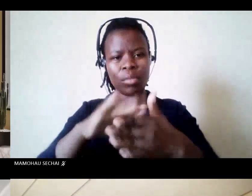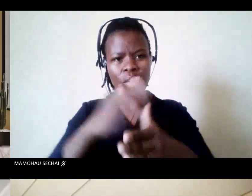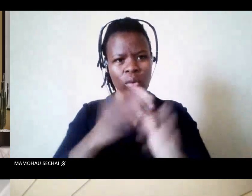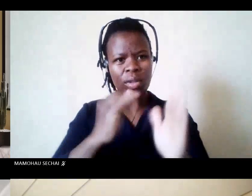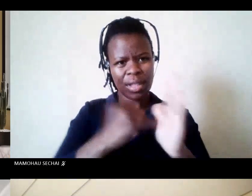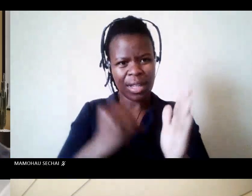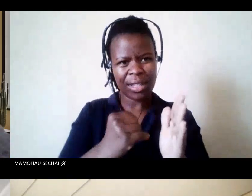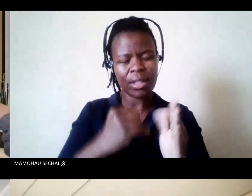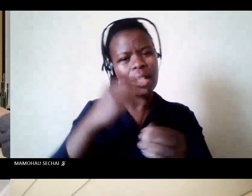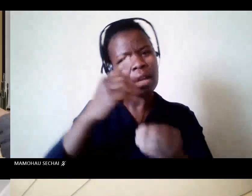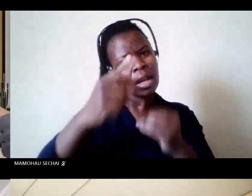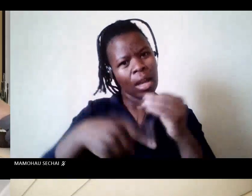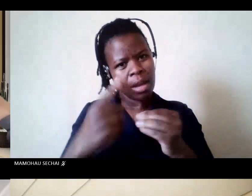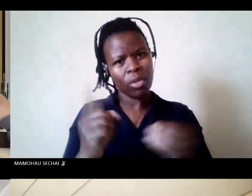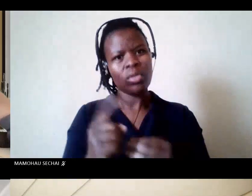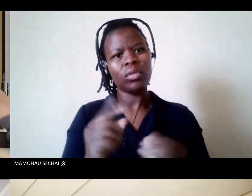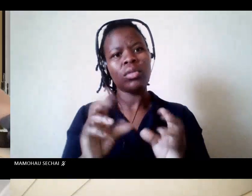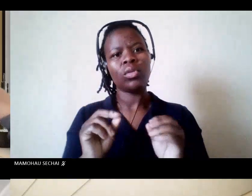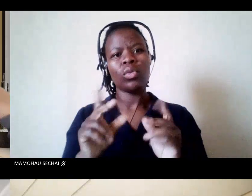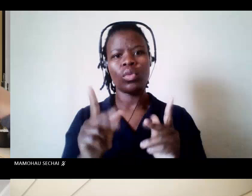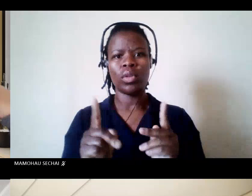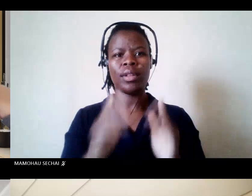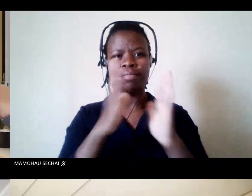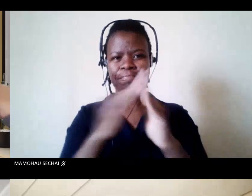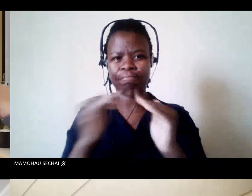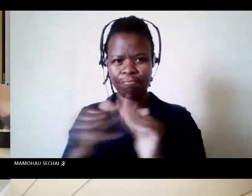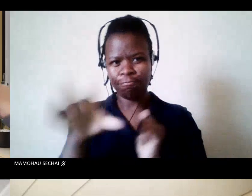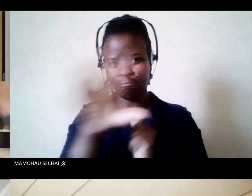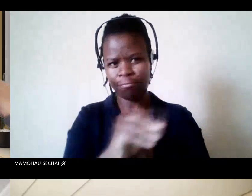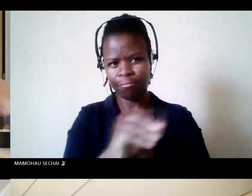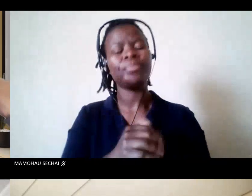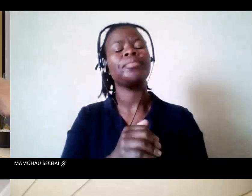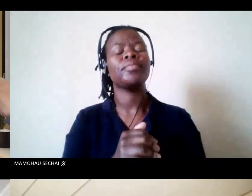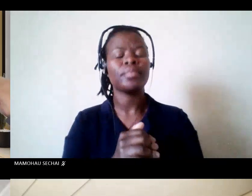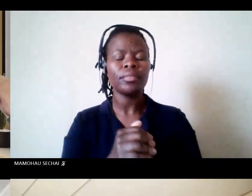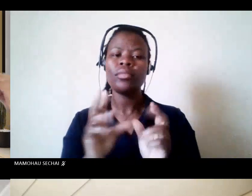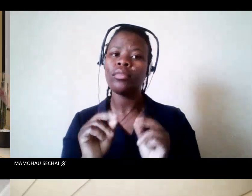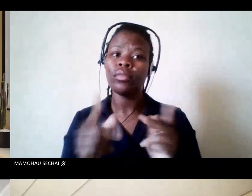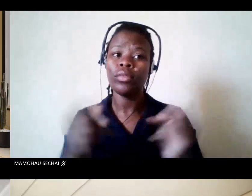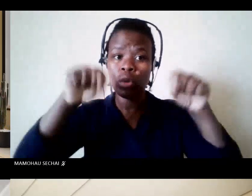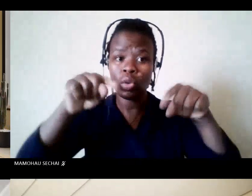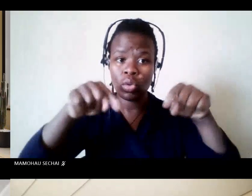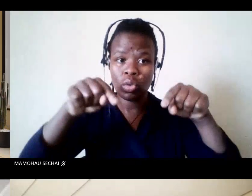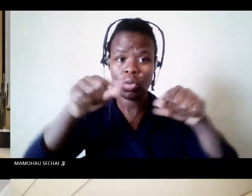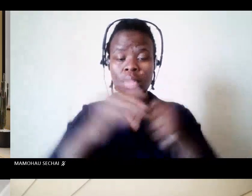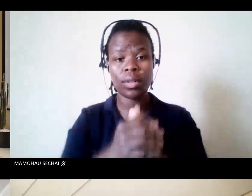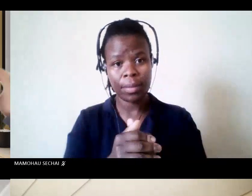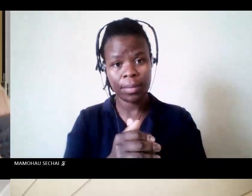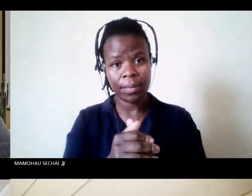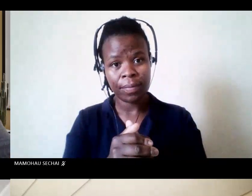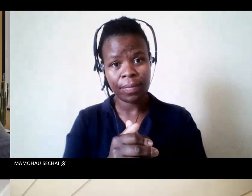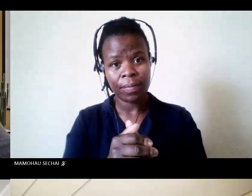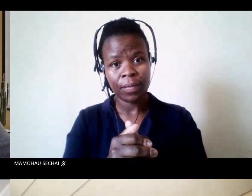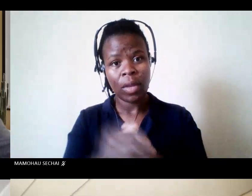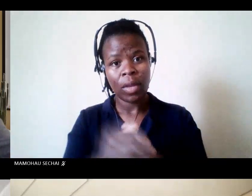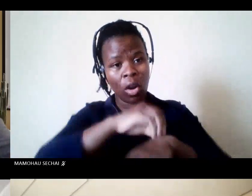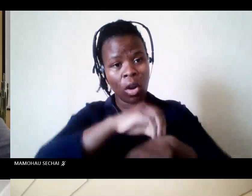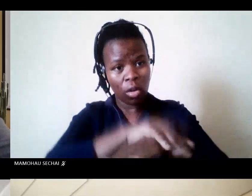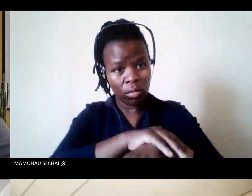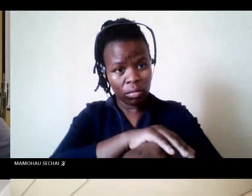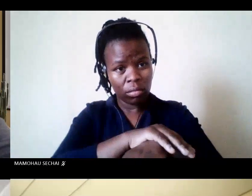residential, centers, and the rest of it. So today, it's for you. It's your opportunity now to now pose questions